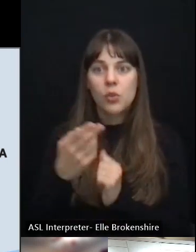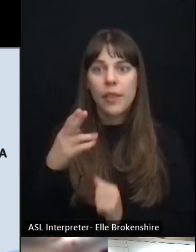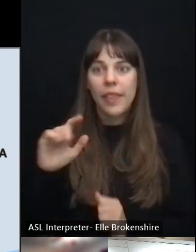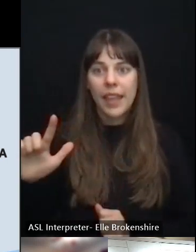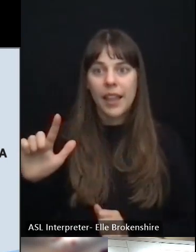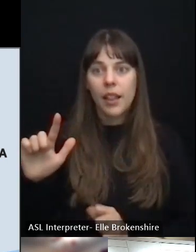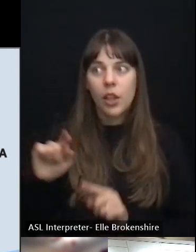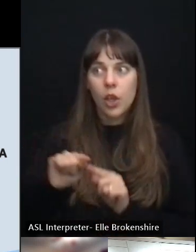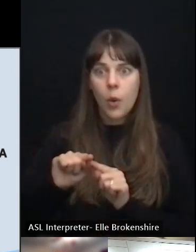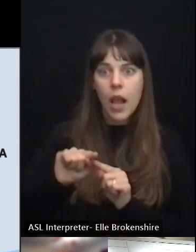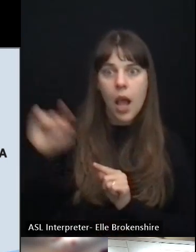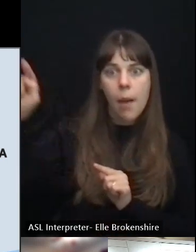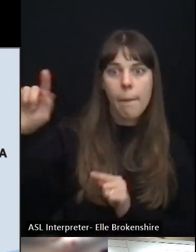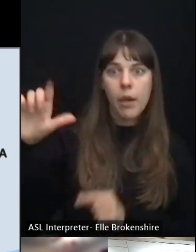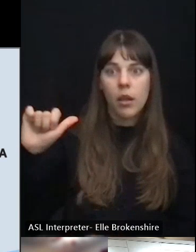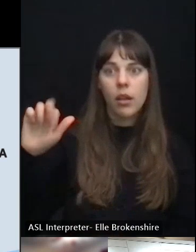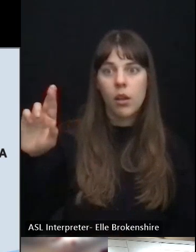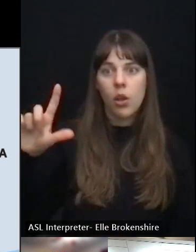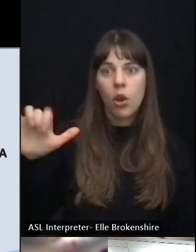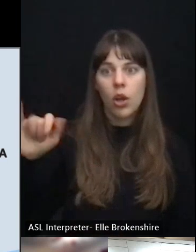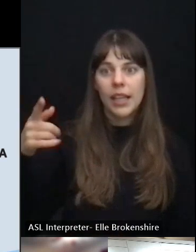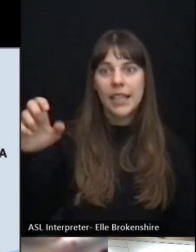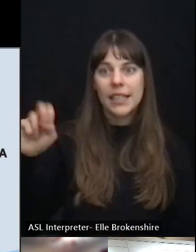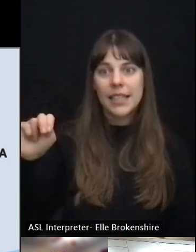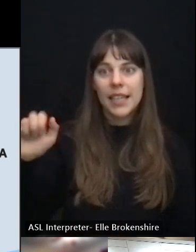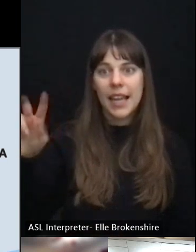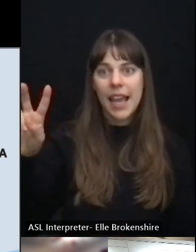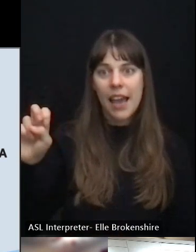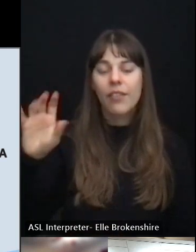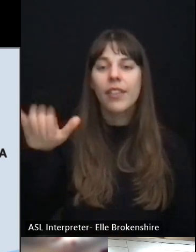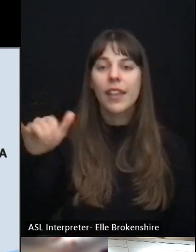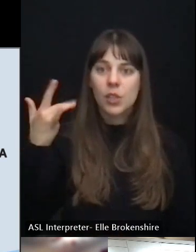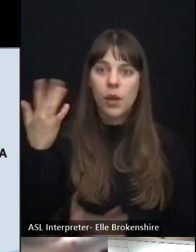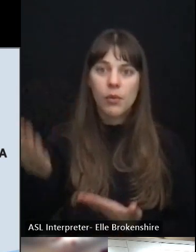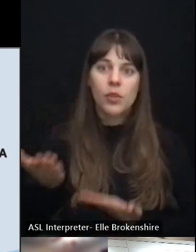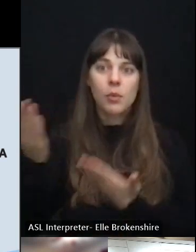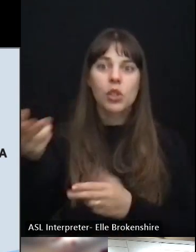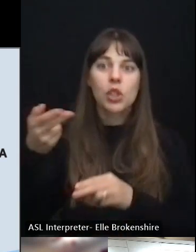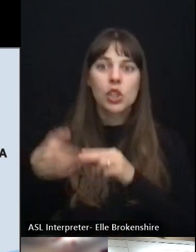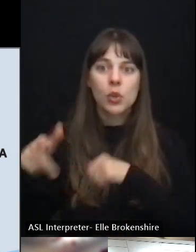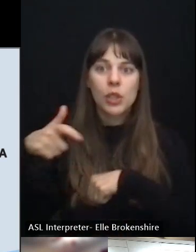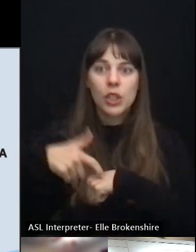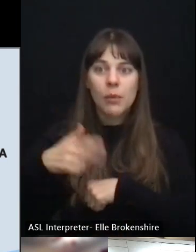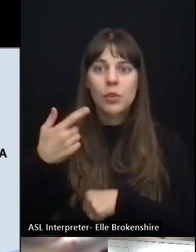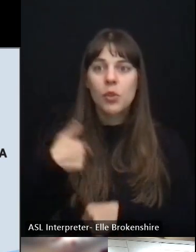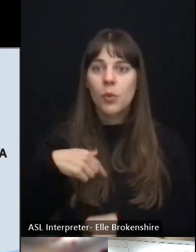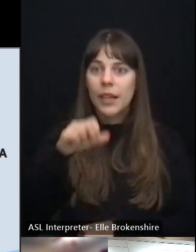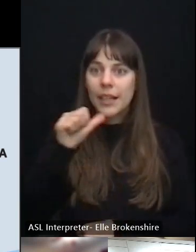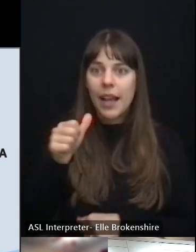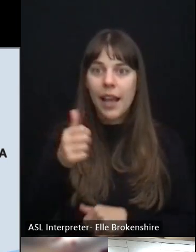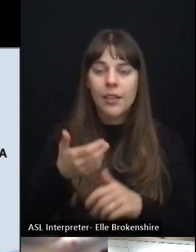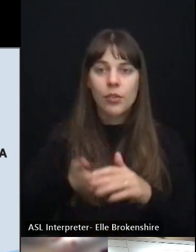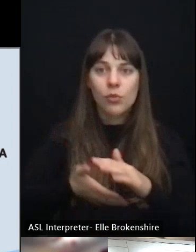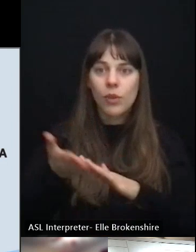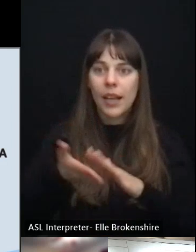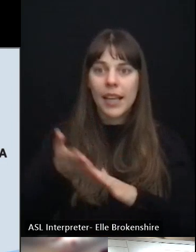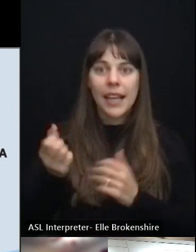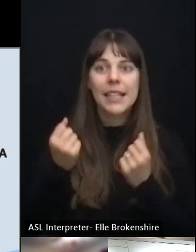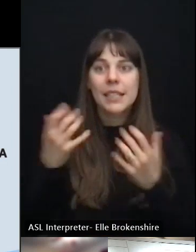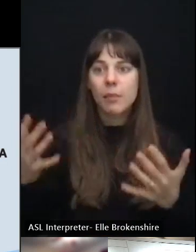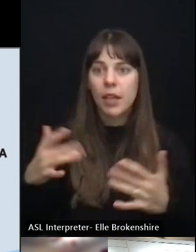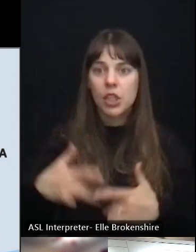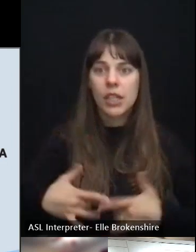Arlington Avenue. So that is the reason that the Silver Line is proposed to be short-term so that we aren't running quite as much light rail service. And that is